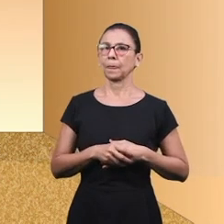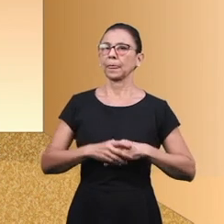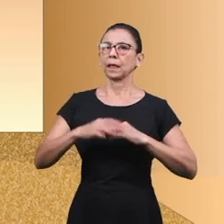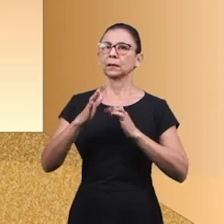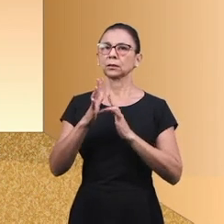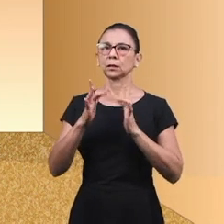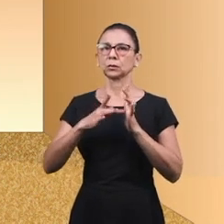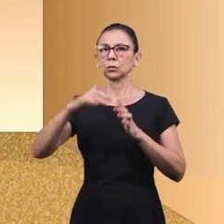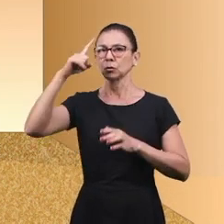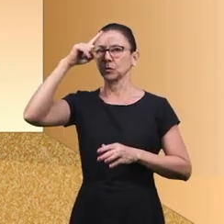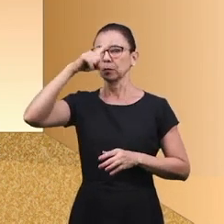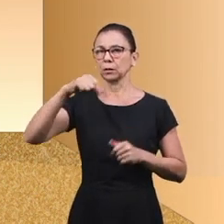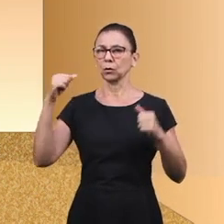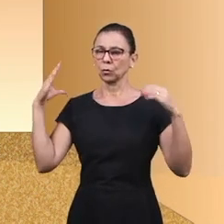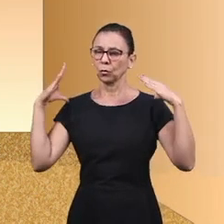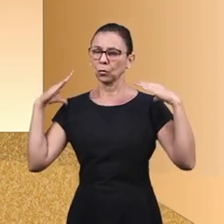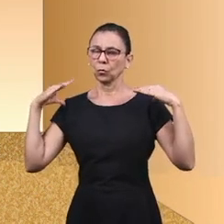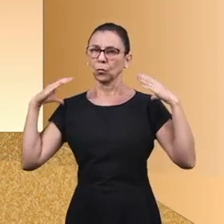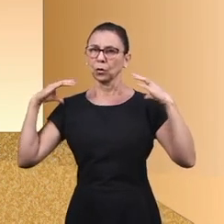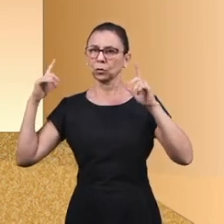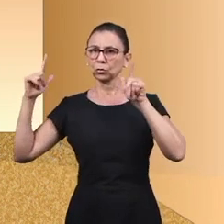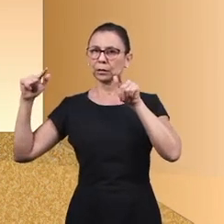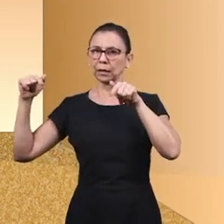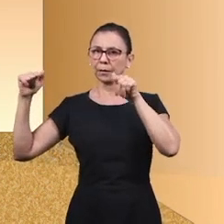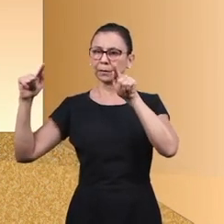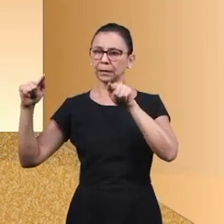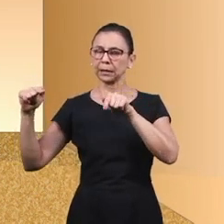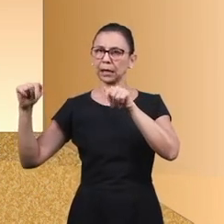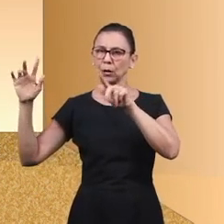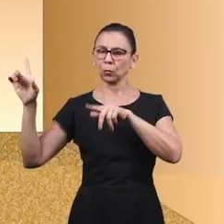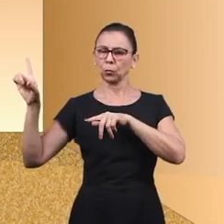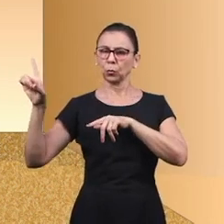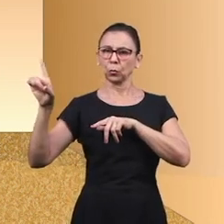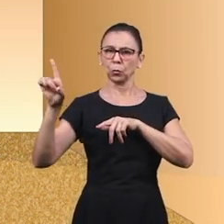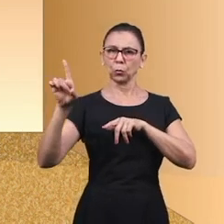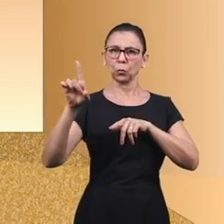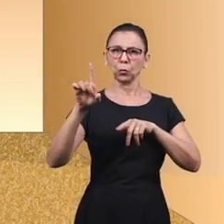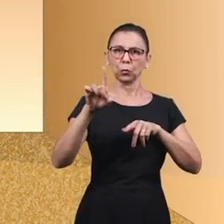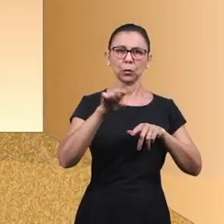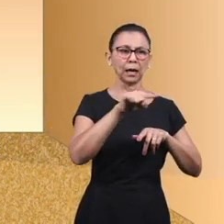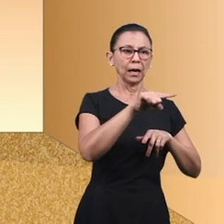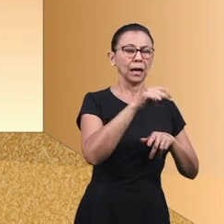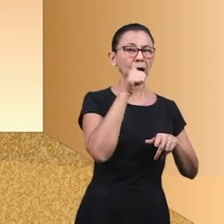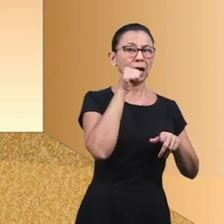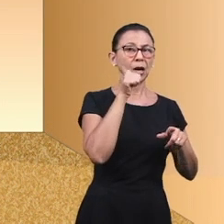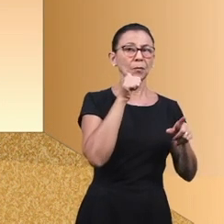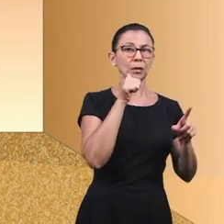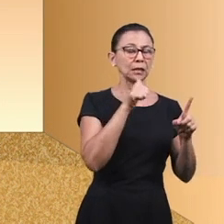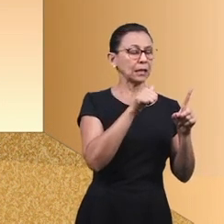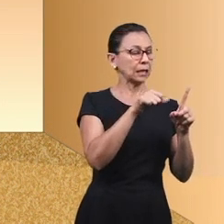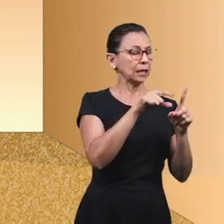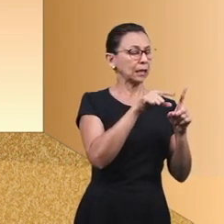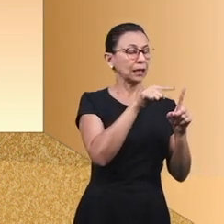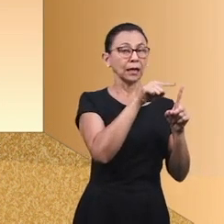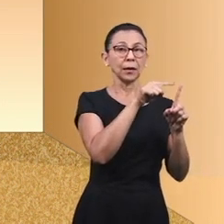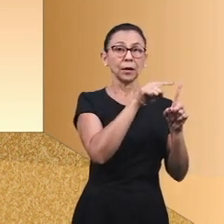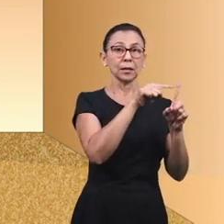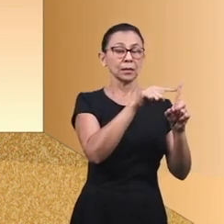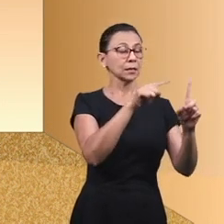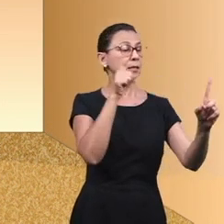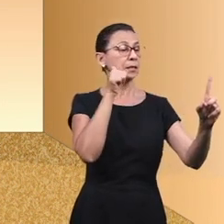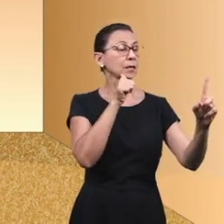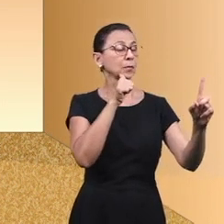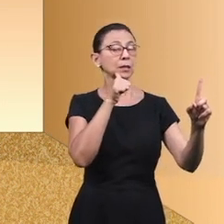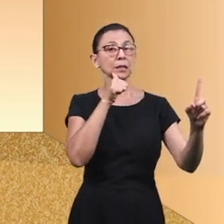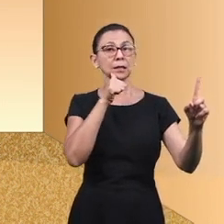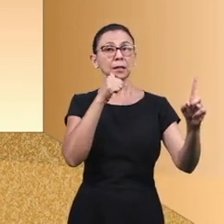to the house of a servant of God named Mary. Look at Mary's heart right there. Do you know why Mary was chosen